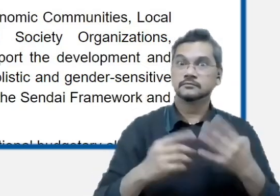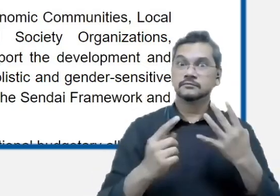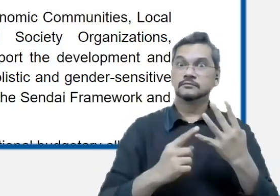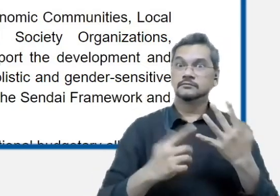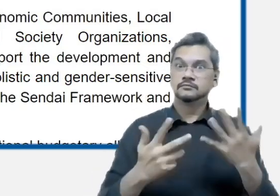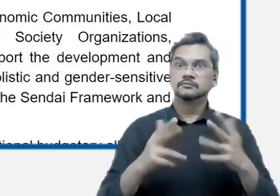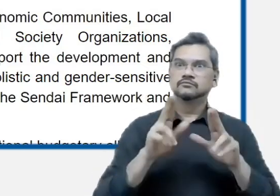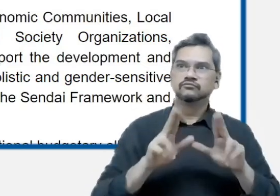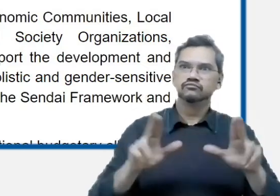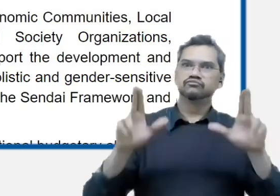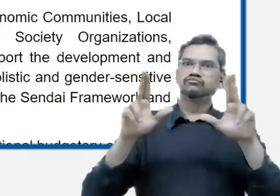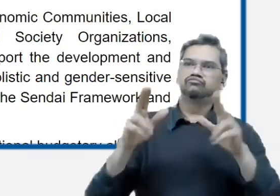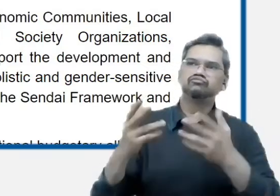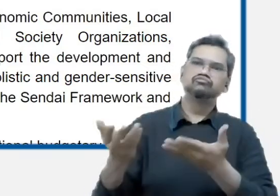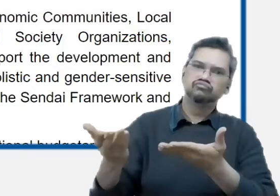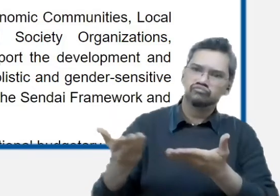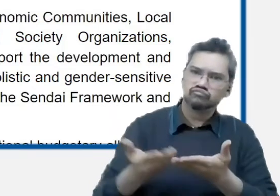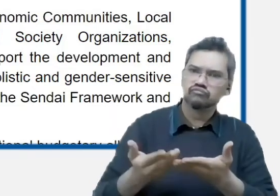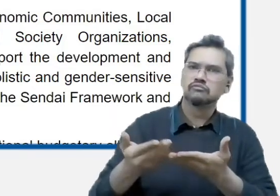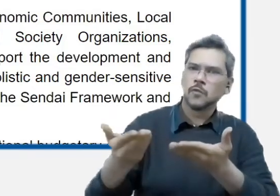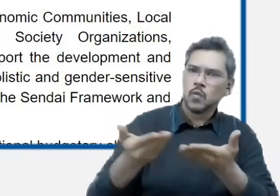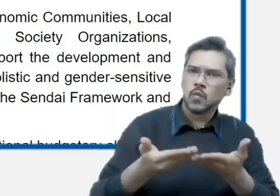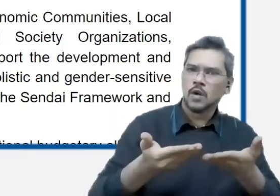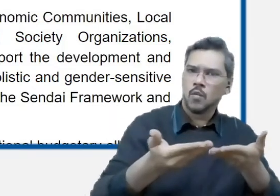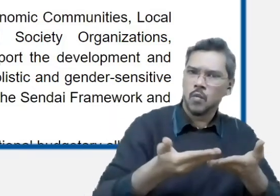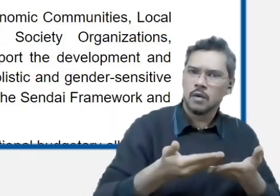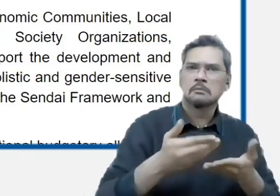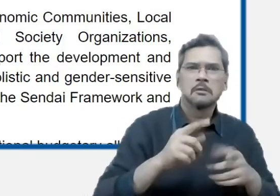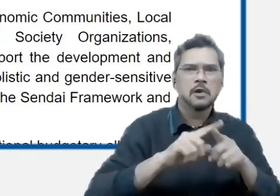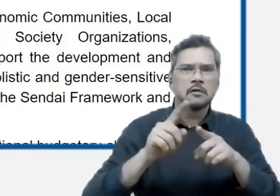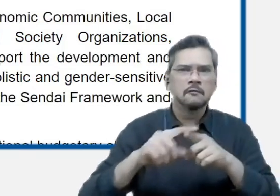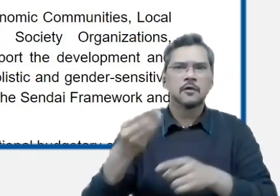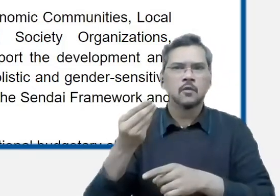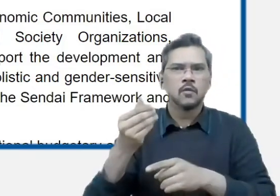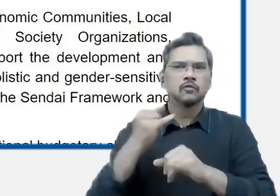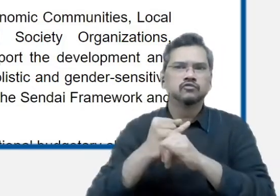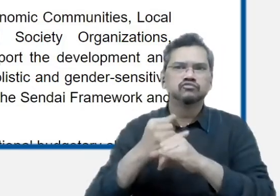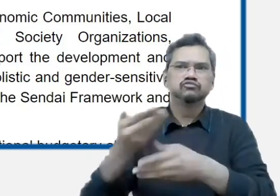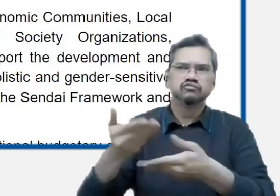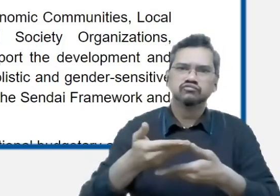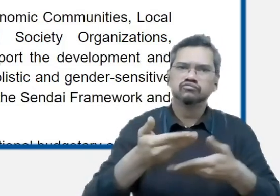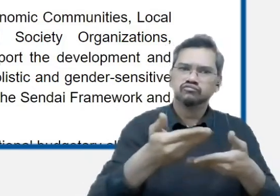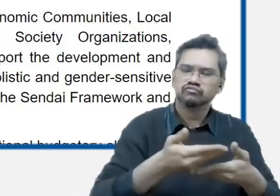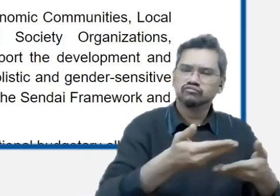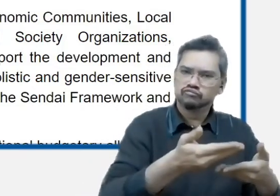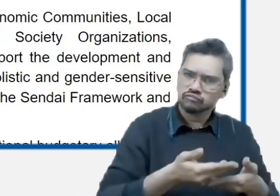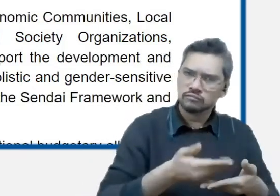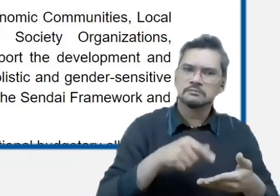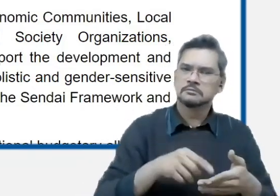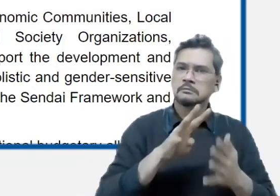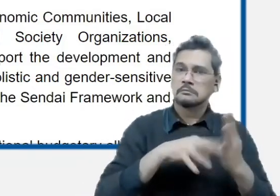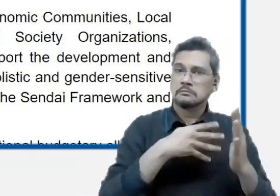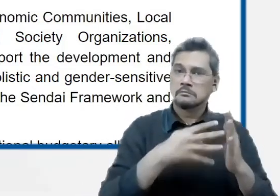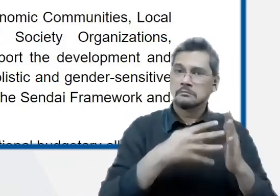regional financial institutions to consider the matrix of the Program of Action, as well as the Africa Framework for